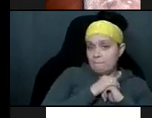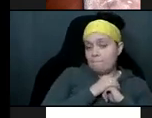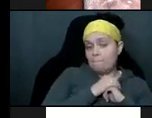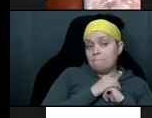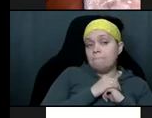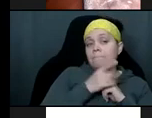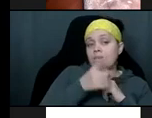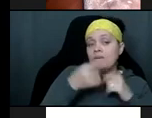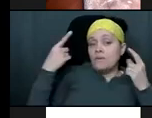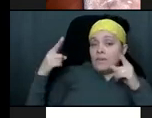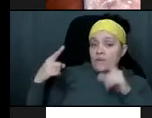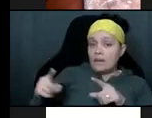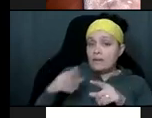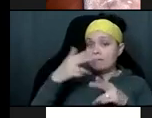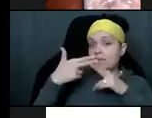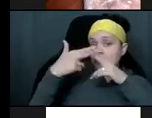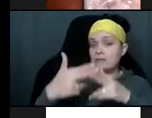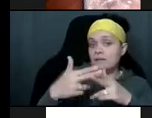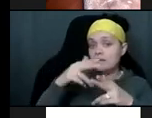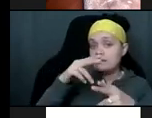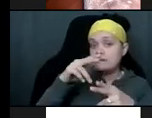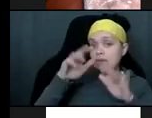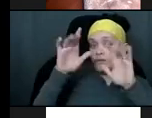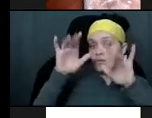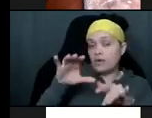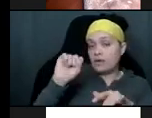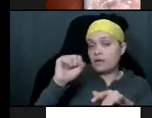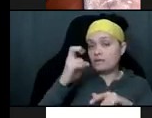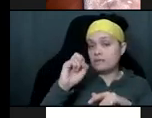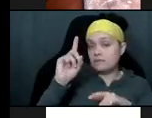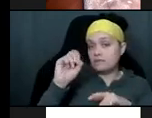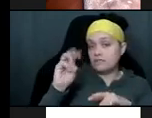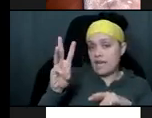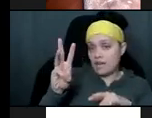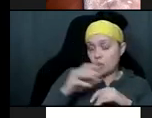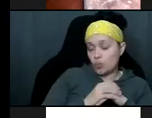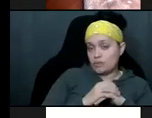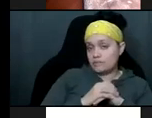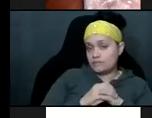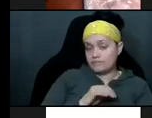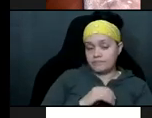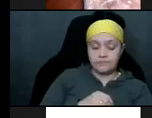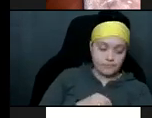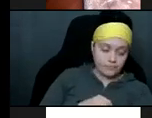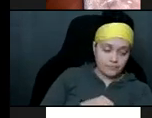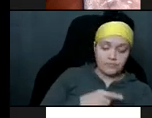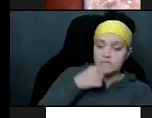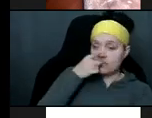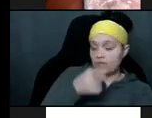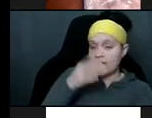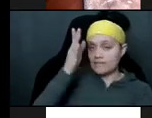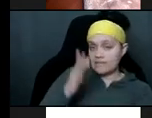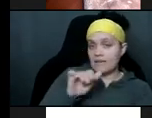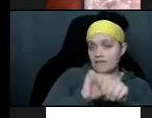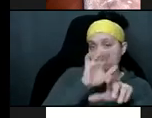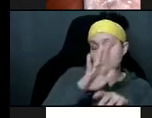Wherever that happens, that is called the rain shadow. The rain shadow. And so that side of the mountain